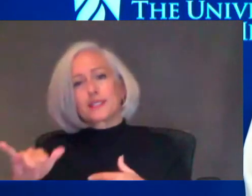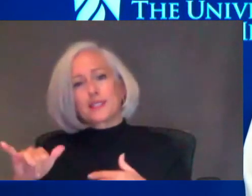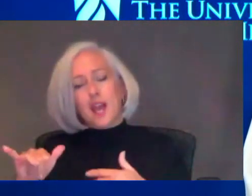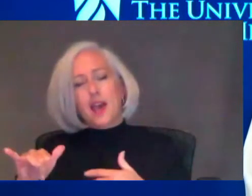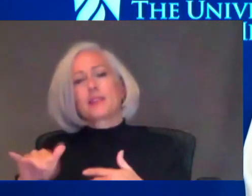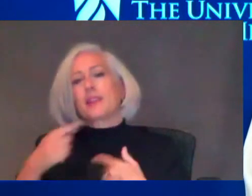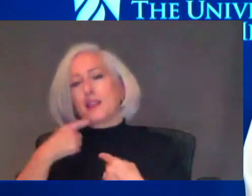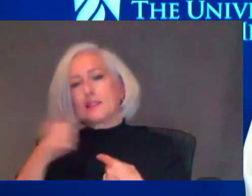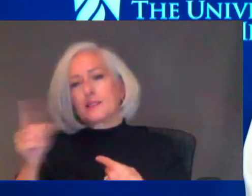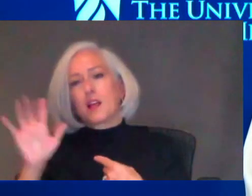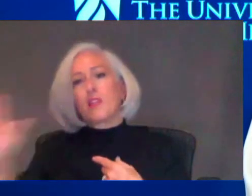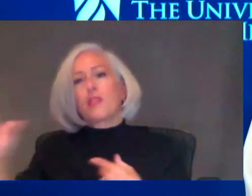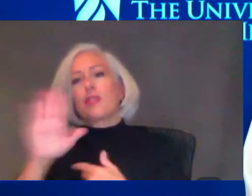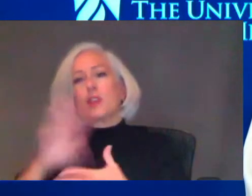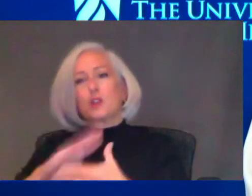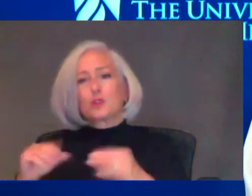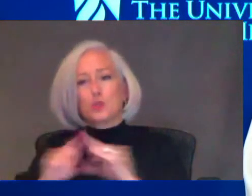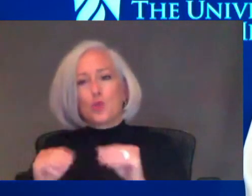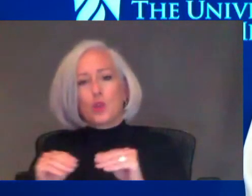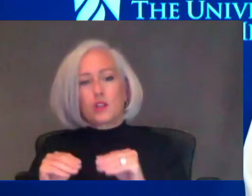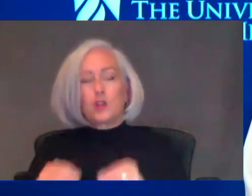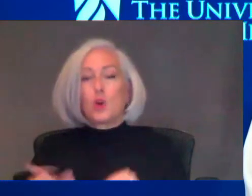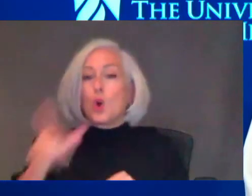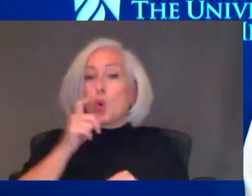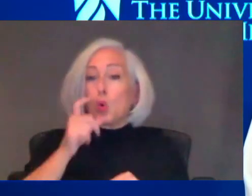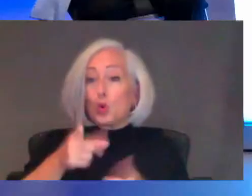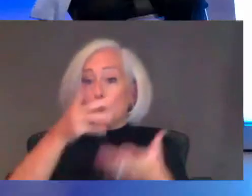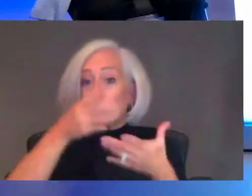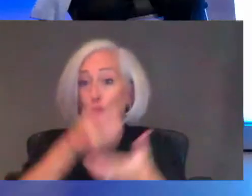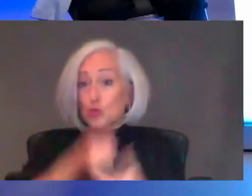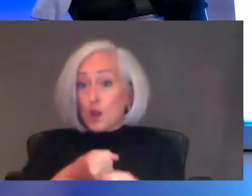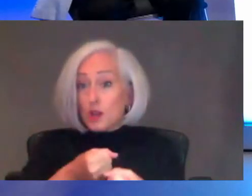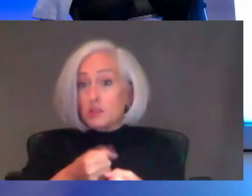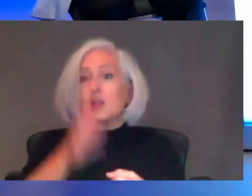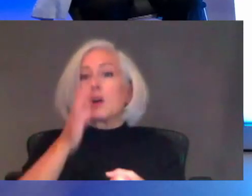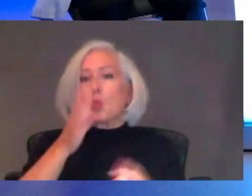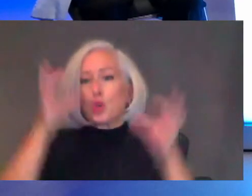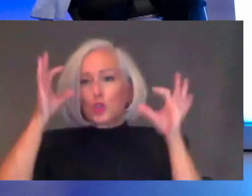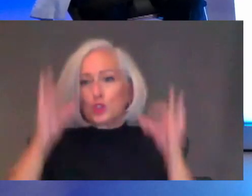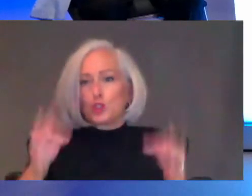we'll see you tomorrow. Here now, though, is Dr. Barney Graham.